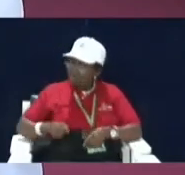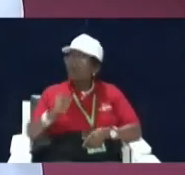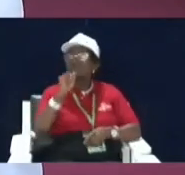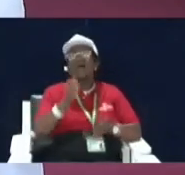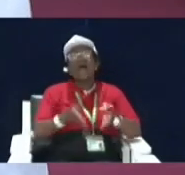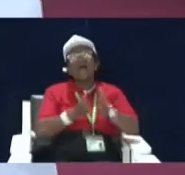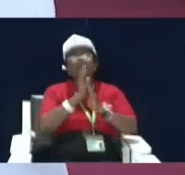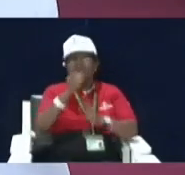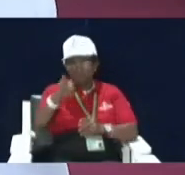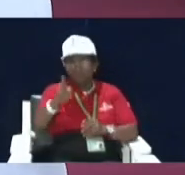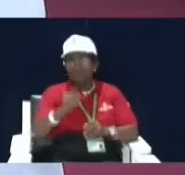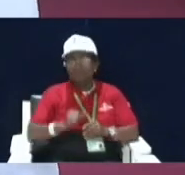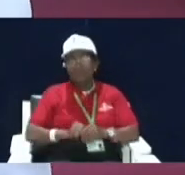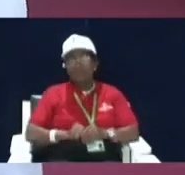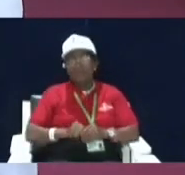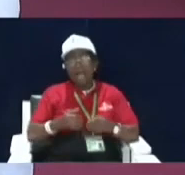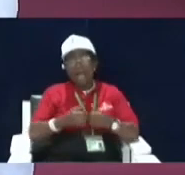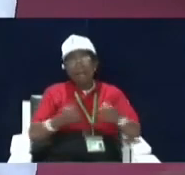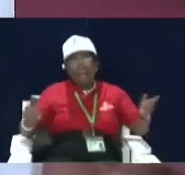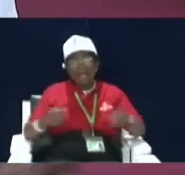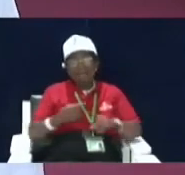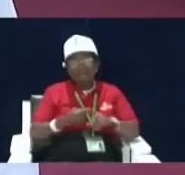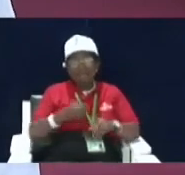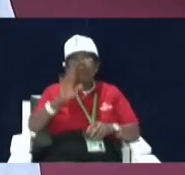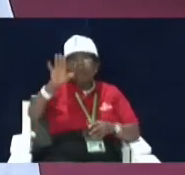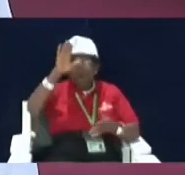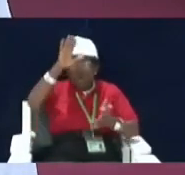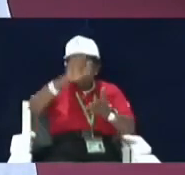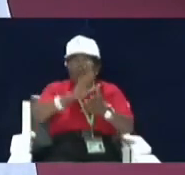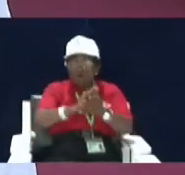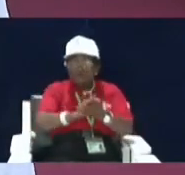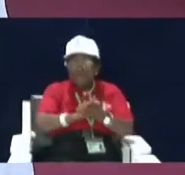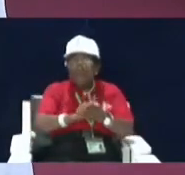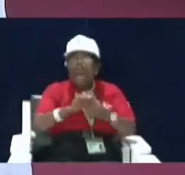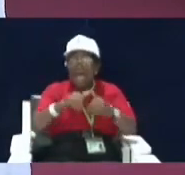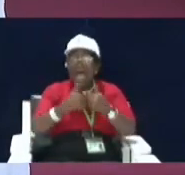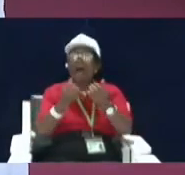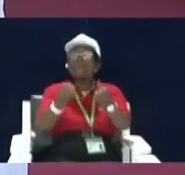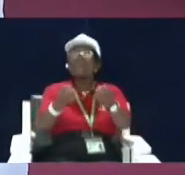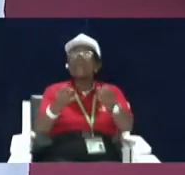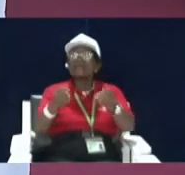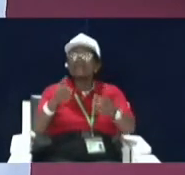how many boyfriends have you? She said, six.